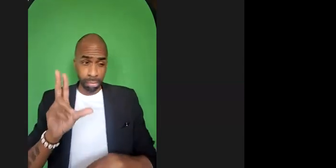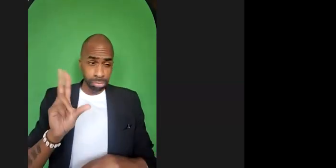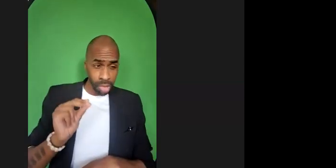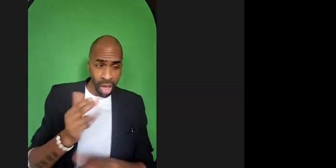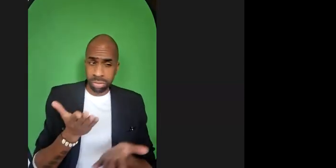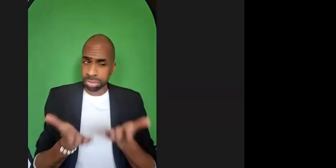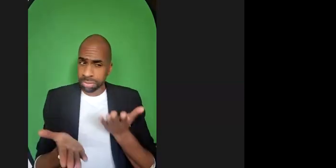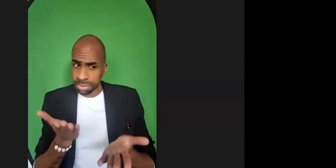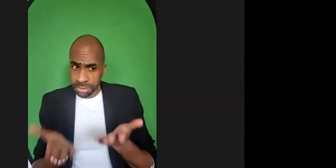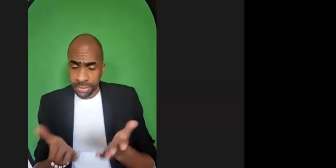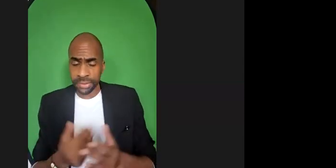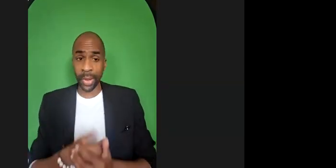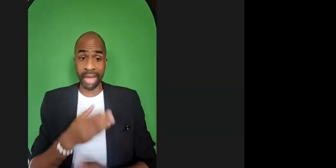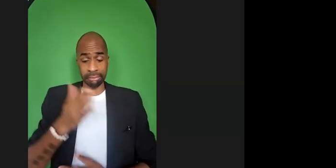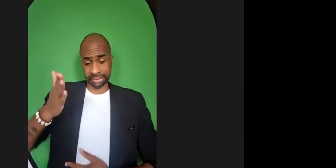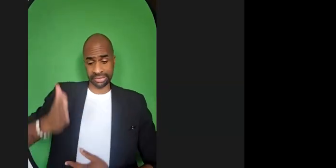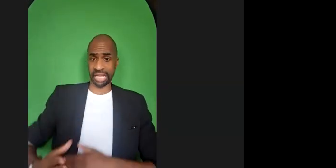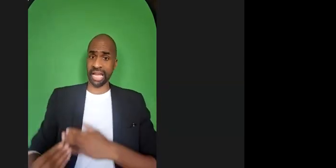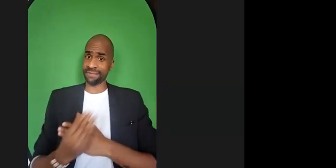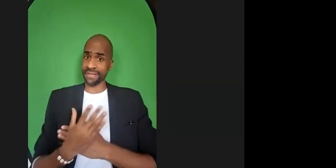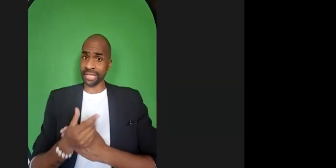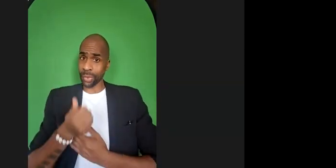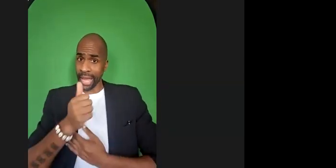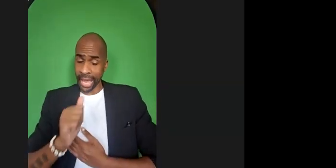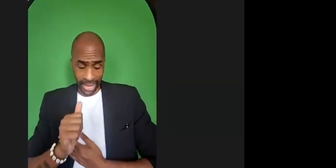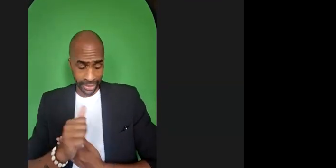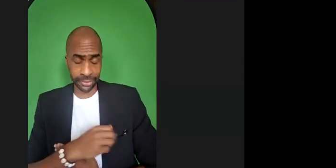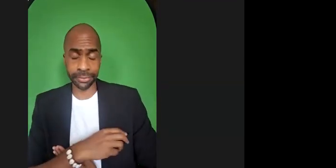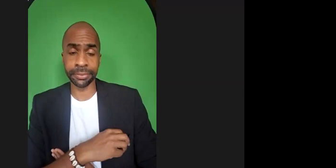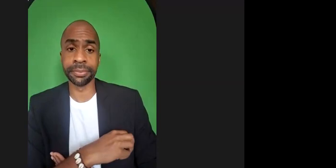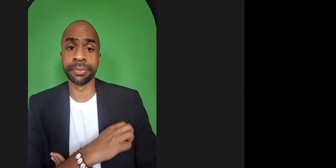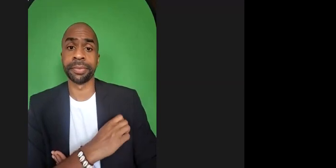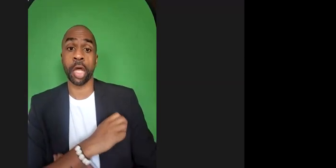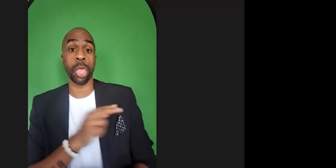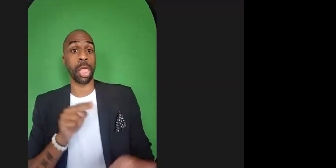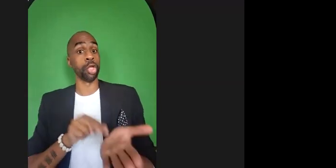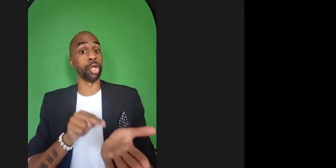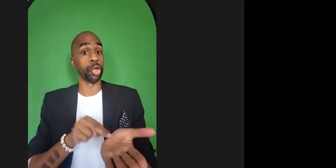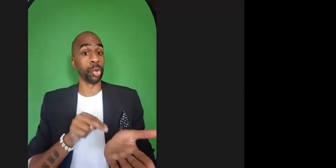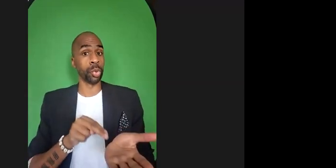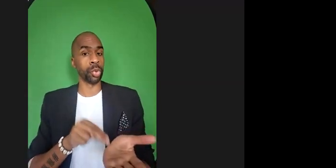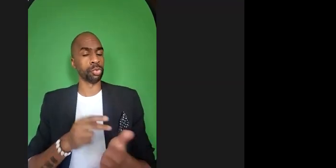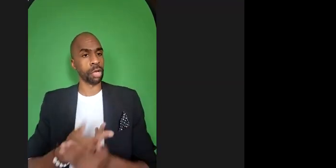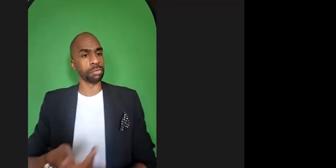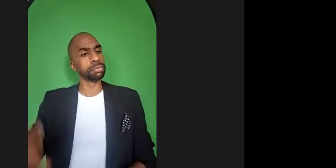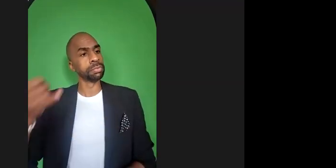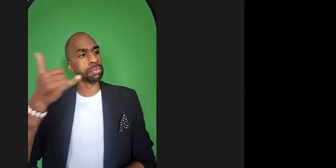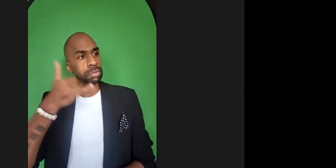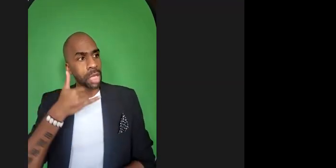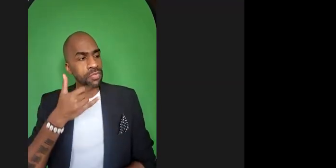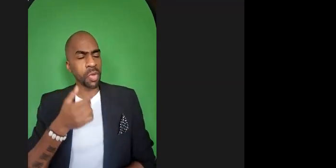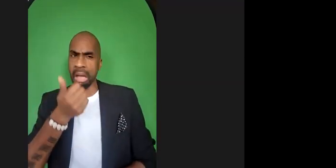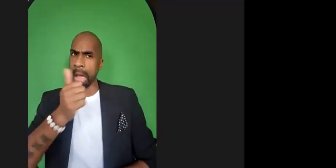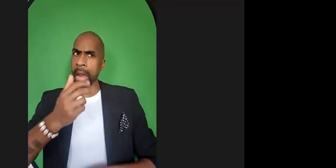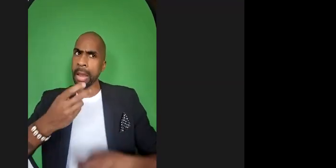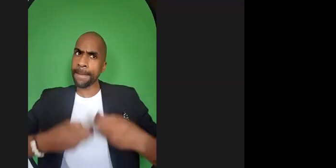is also the person who answers the calls, you know, when people call in about new issues that have come up unexpectedly, whether that's a